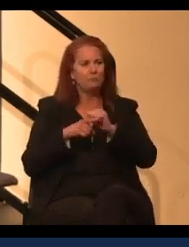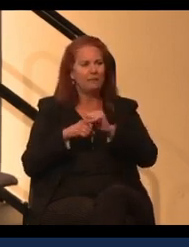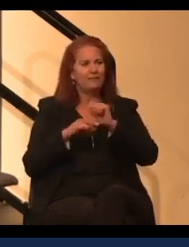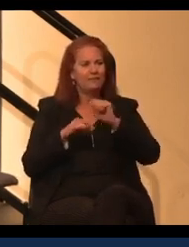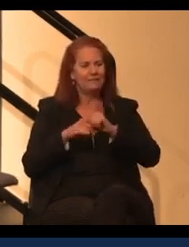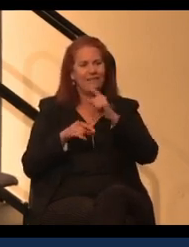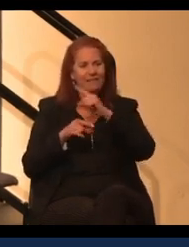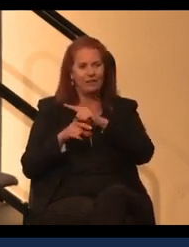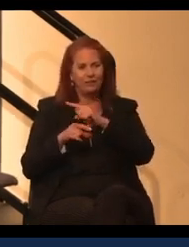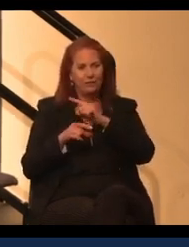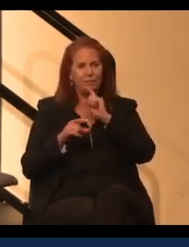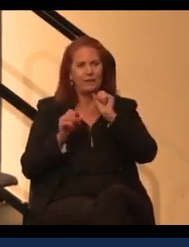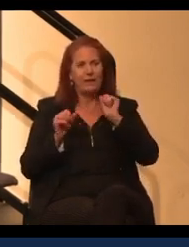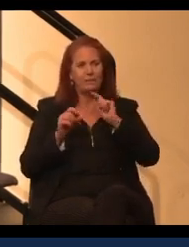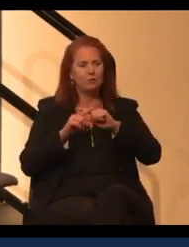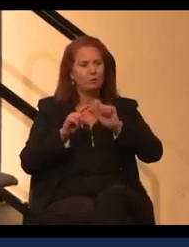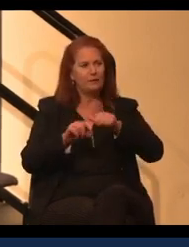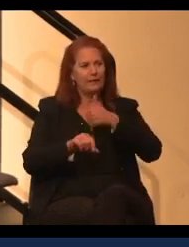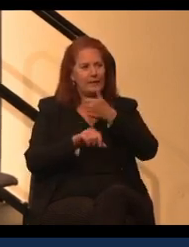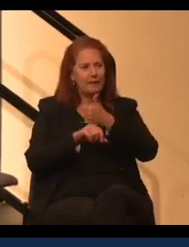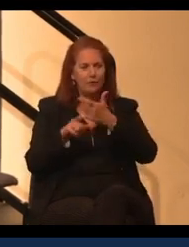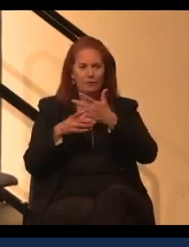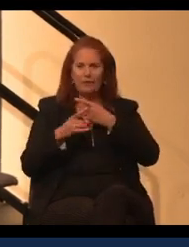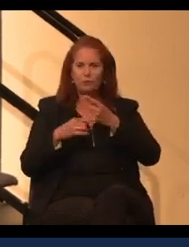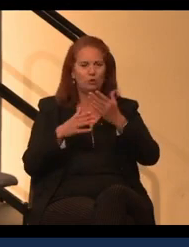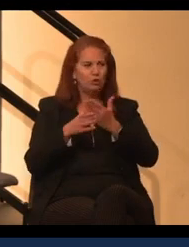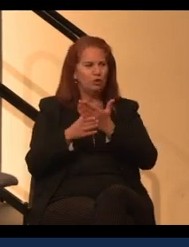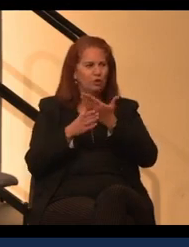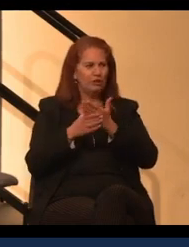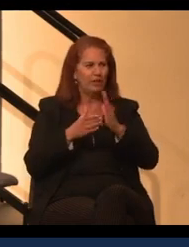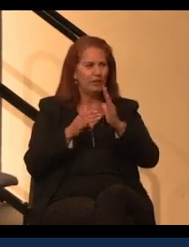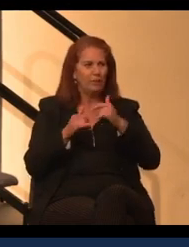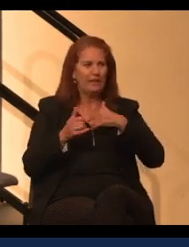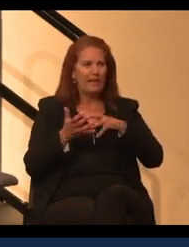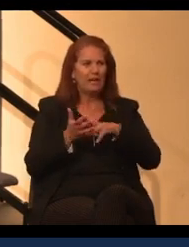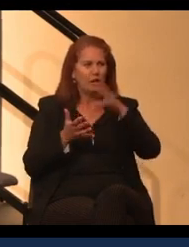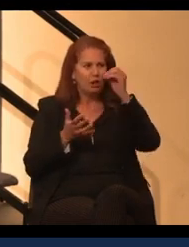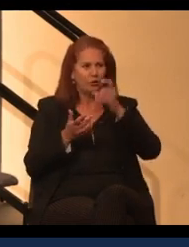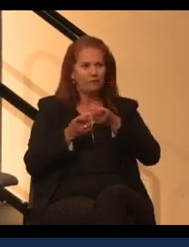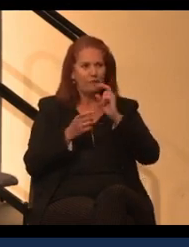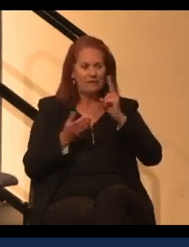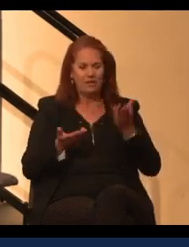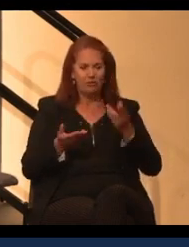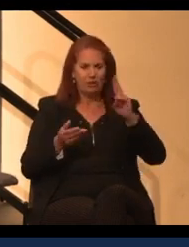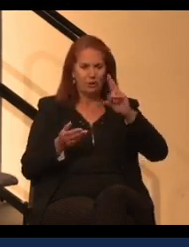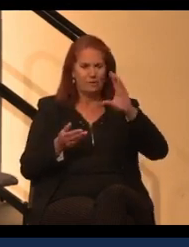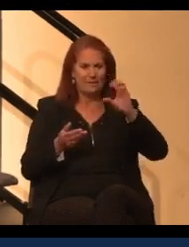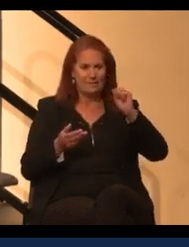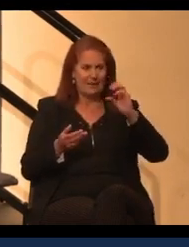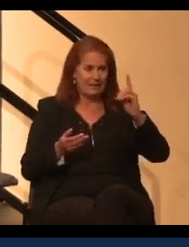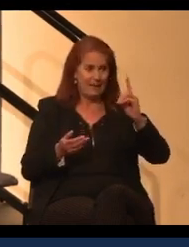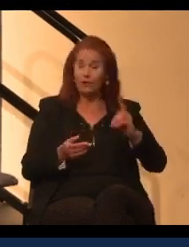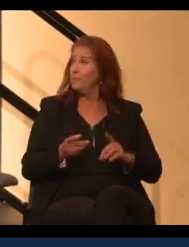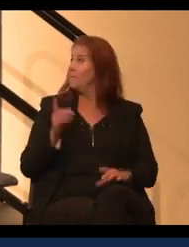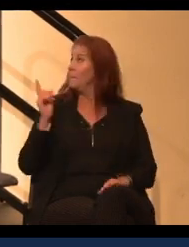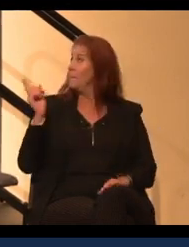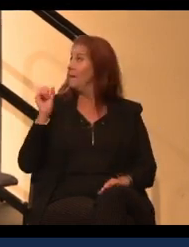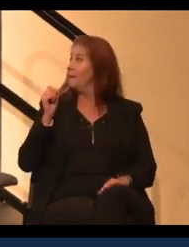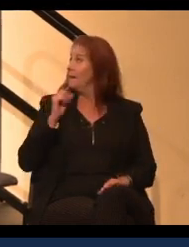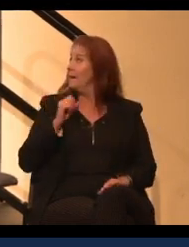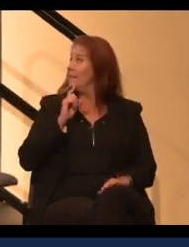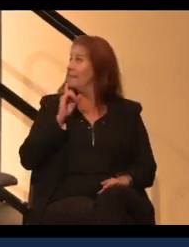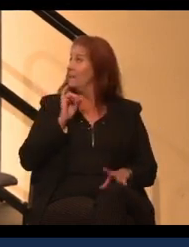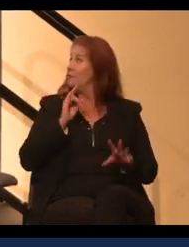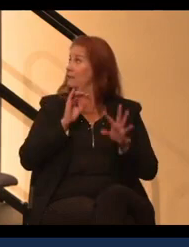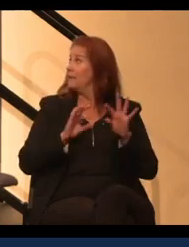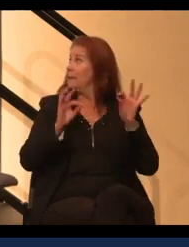that you perhaps have been able to implement that you would like to share that we could learn from here at UC San Diego? Yeah, I think that's really